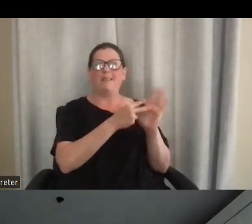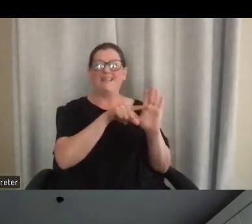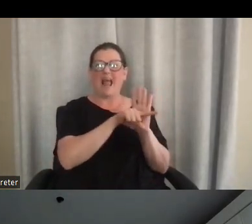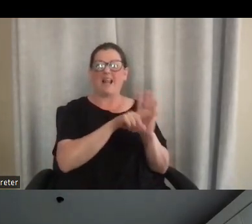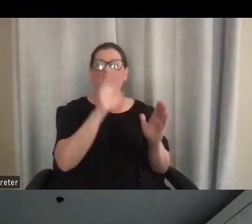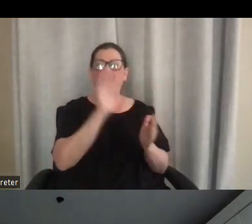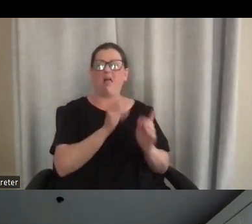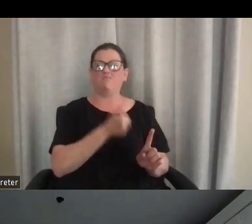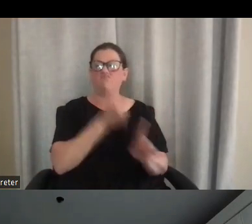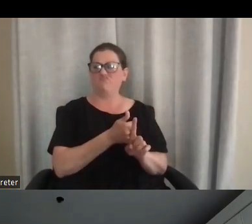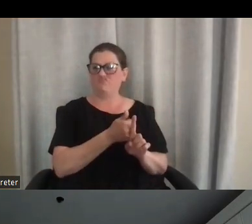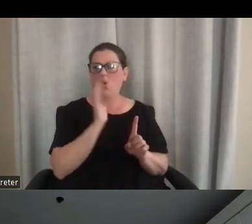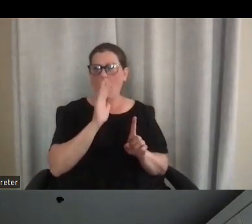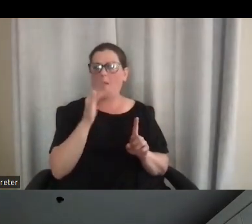impact.